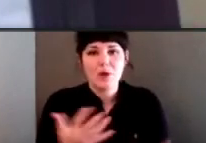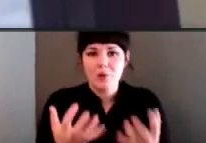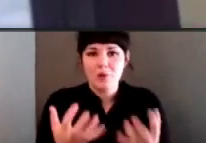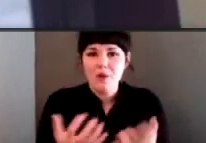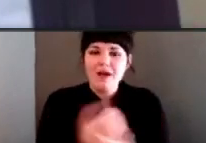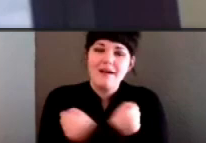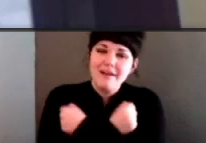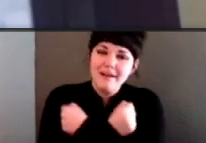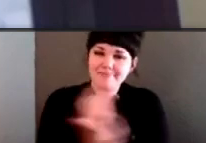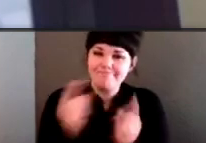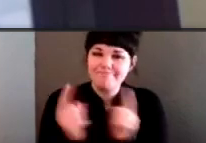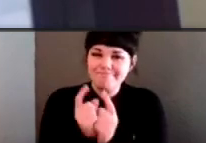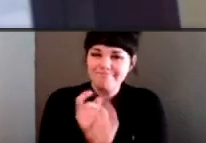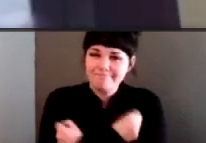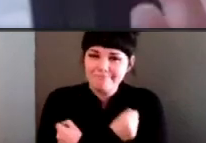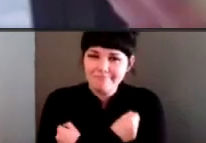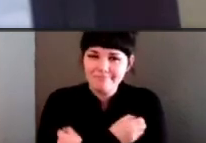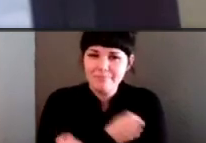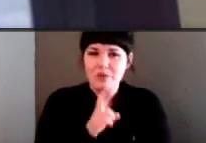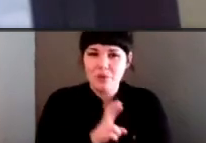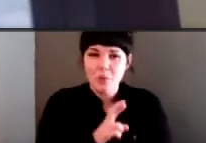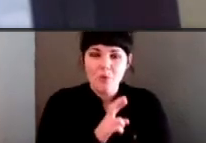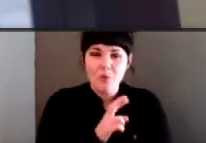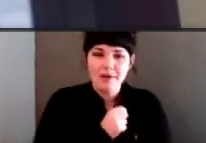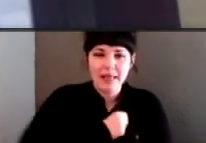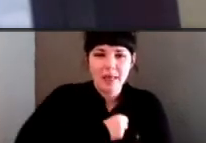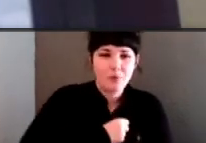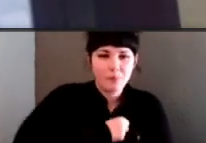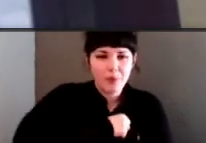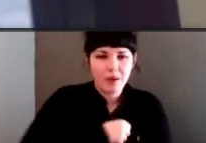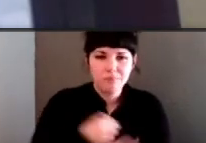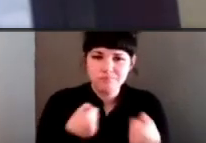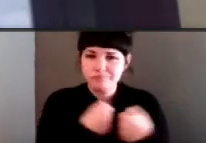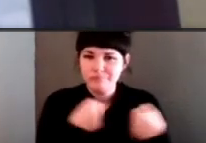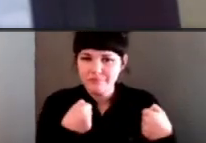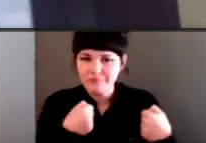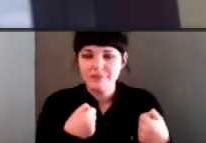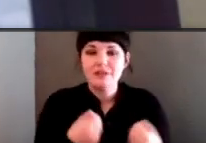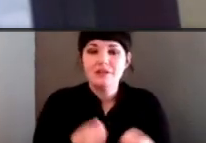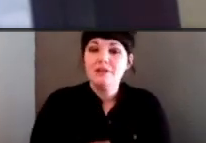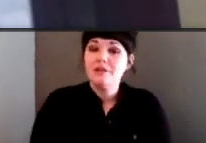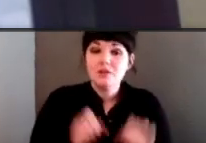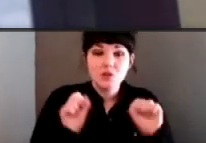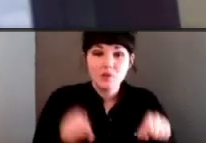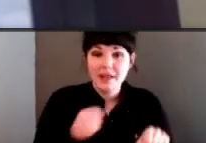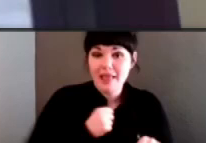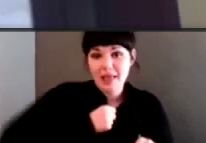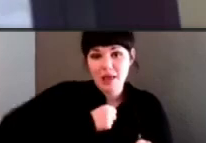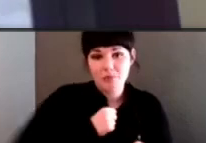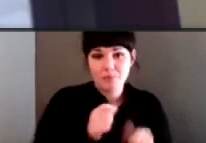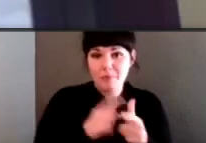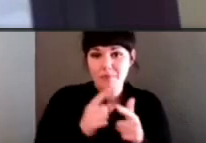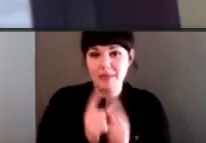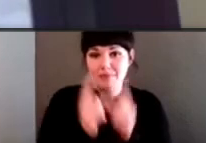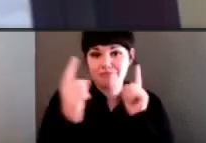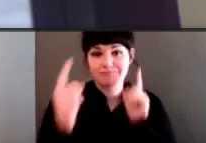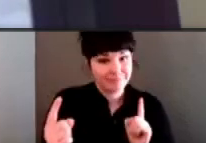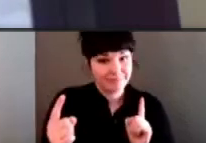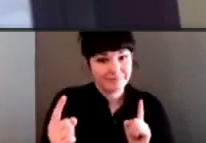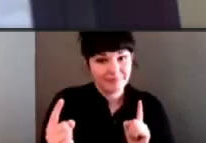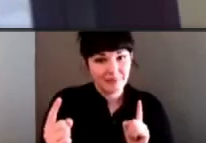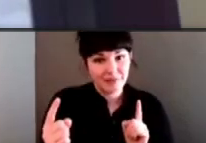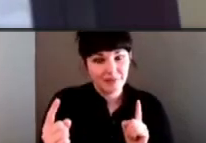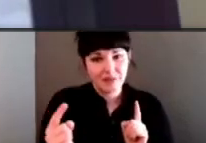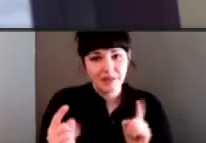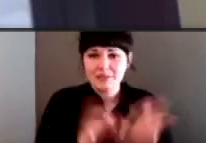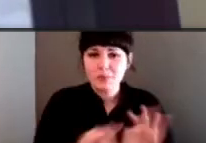Like, elbow bump and move out. Follow the guidelines so that we can keep this education option open for our